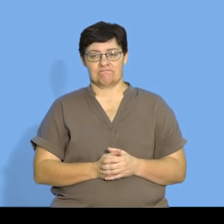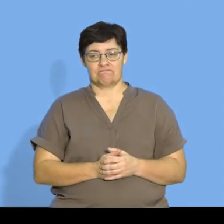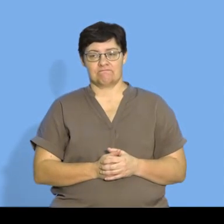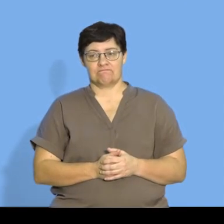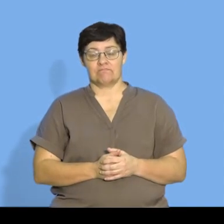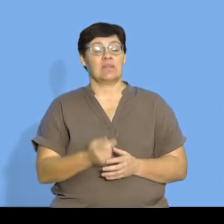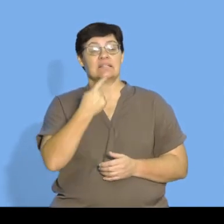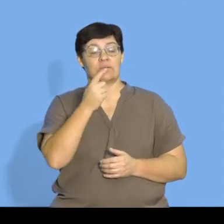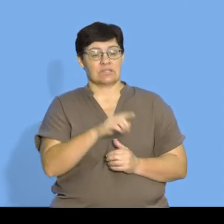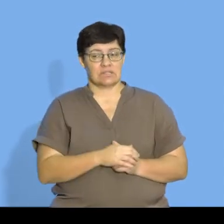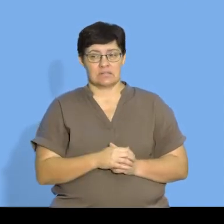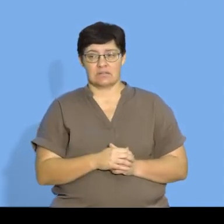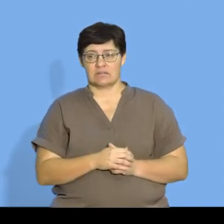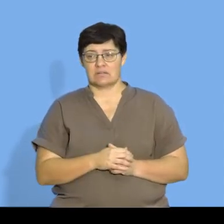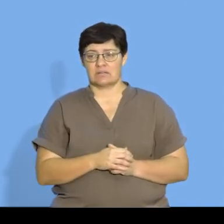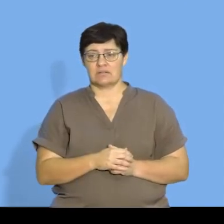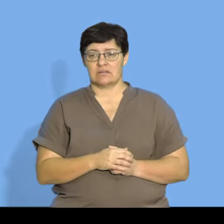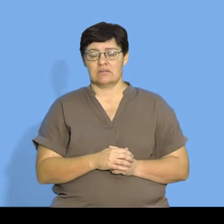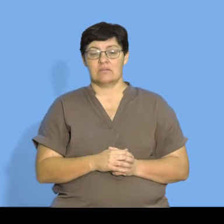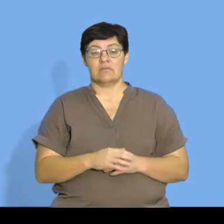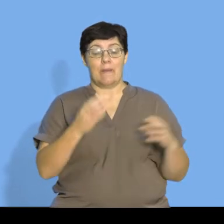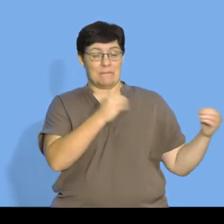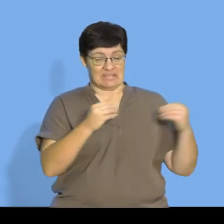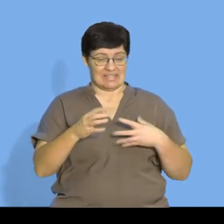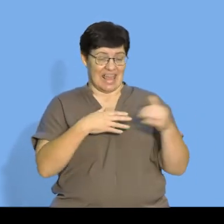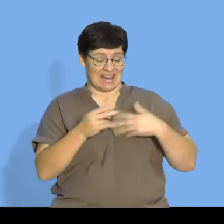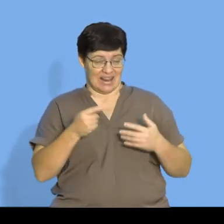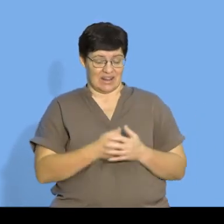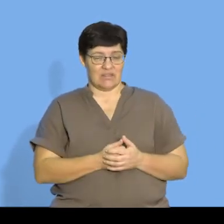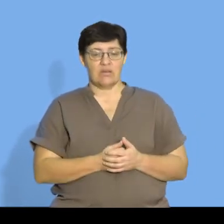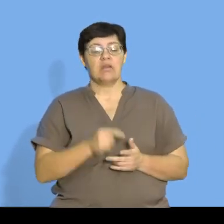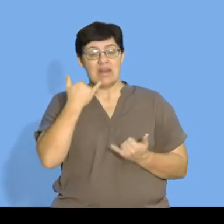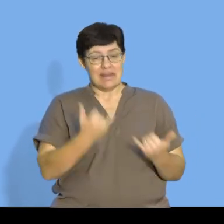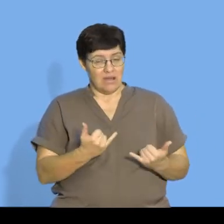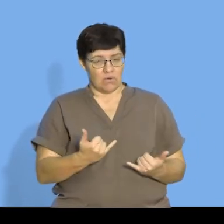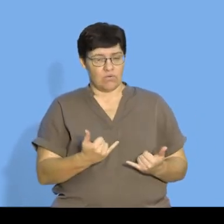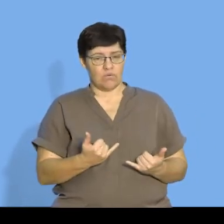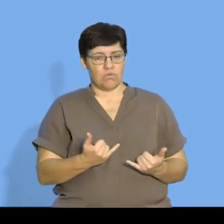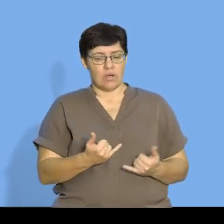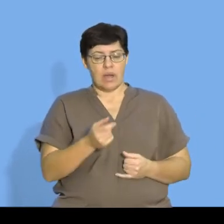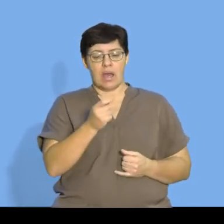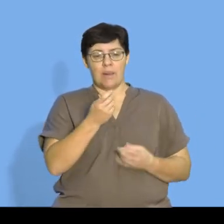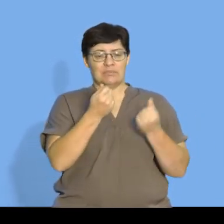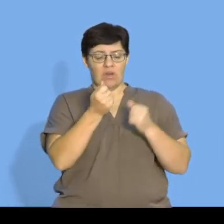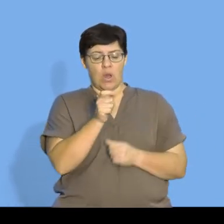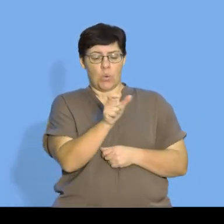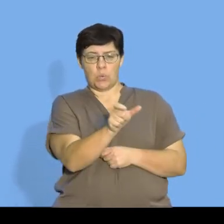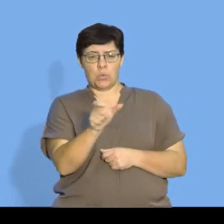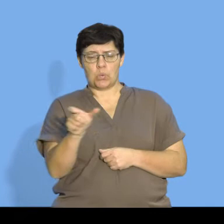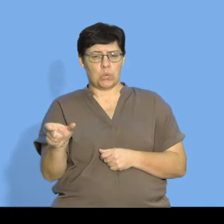to the next part of the question where it says, remember that's the business we are dealing with, and it says, calculate the missing